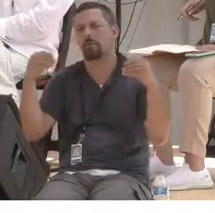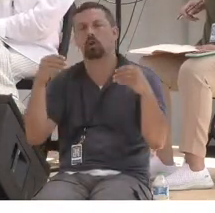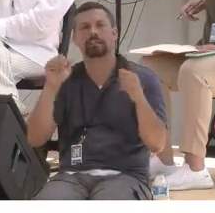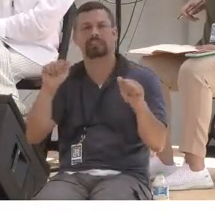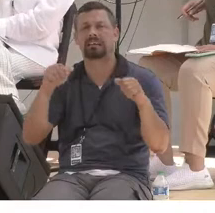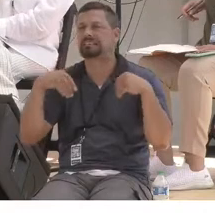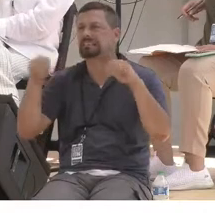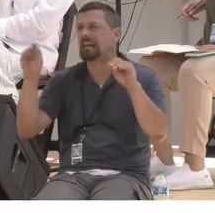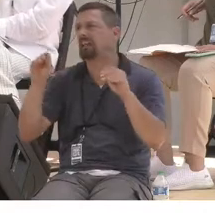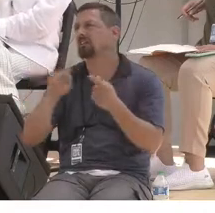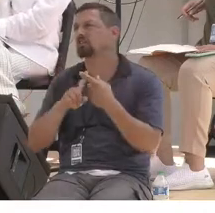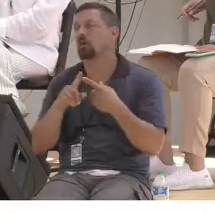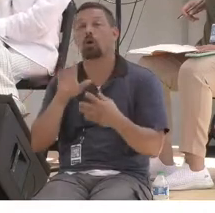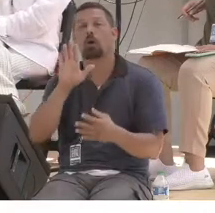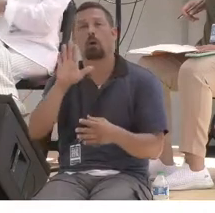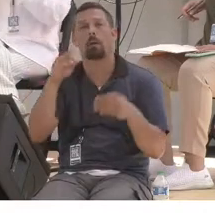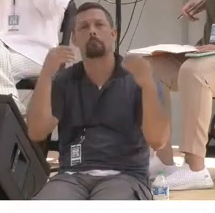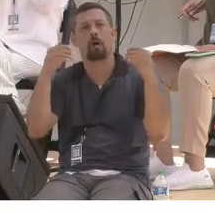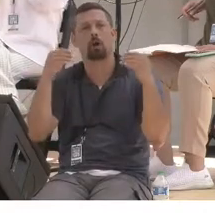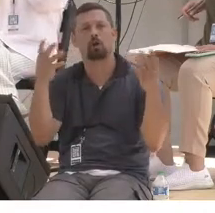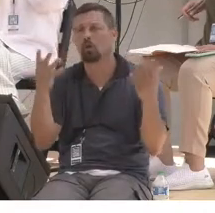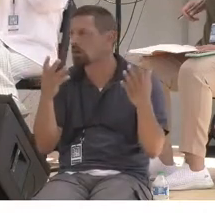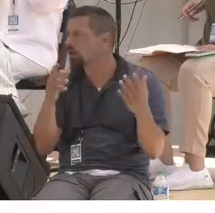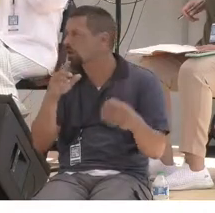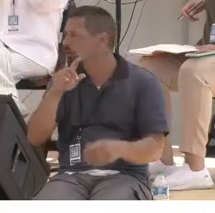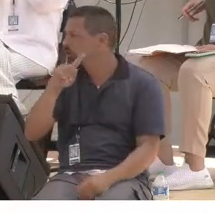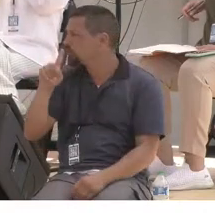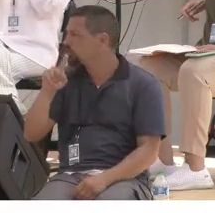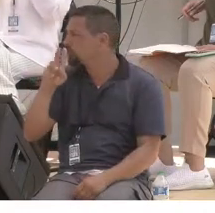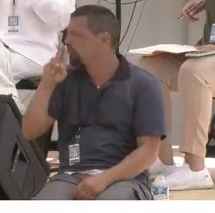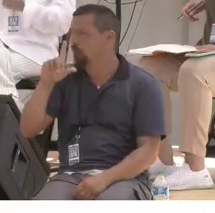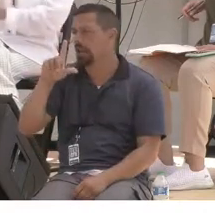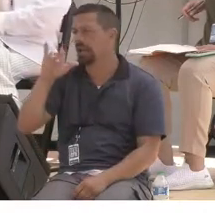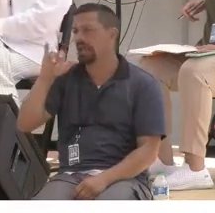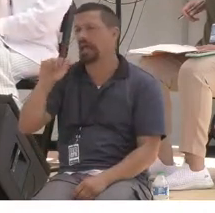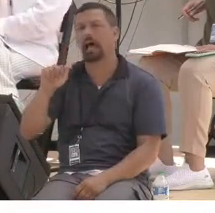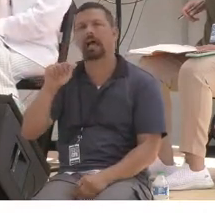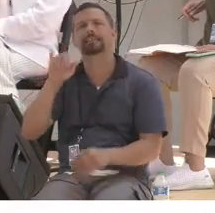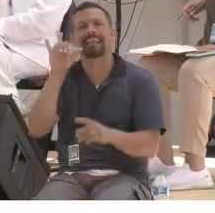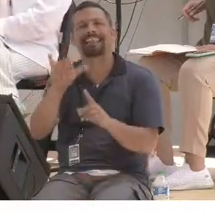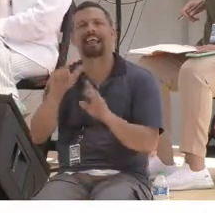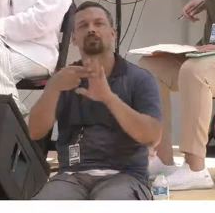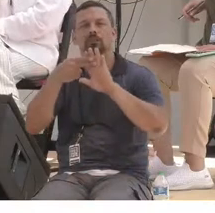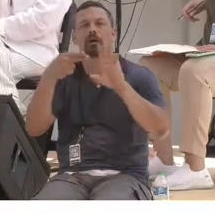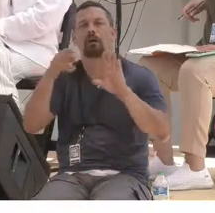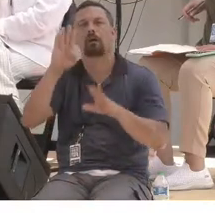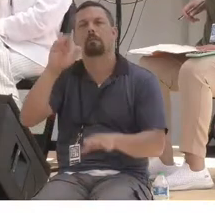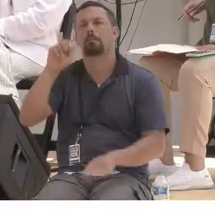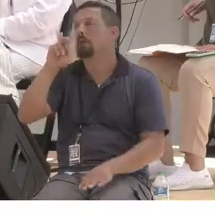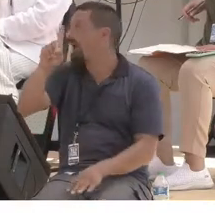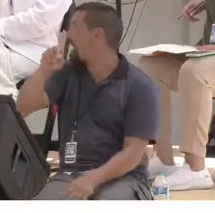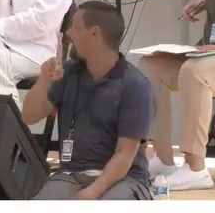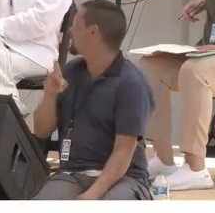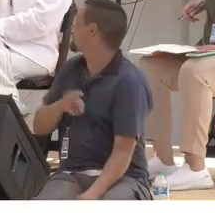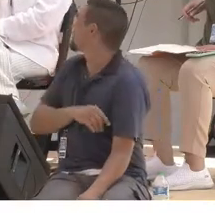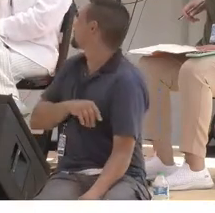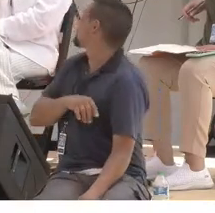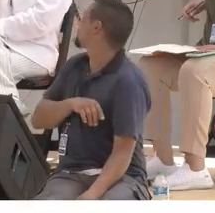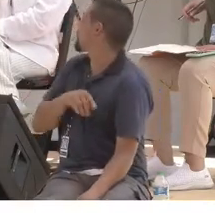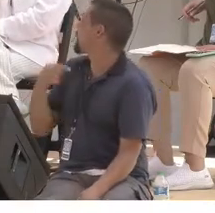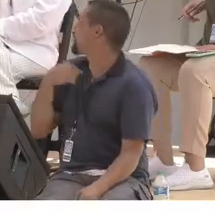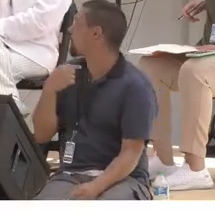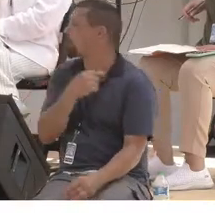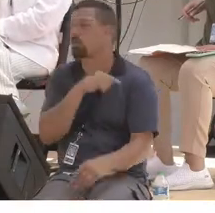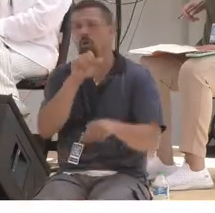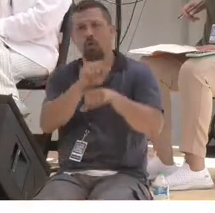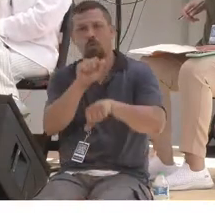to. Speaking of market, the latter part, Zulia is the brand. Lisa mentioned Zulia. So our concept is basic. In Afghanistan, we work on